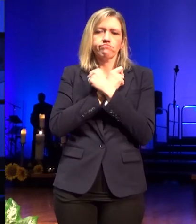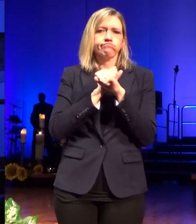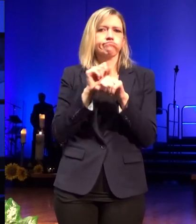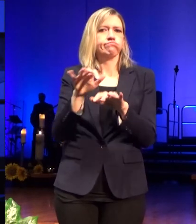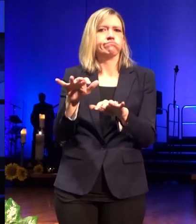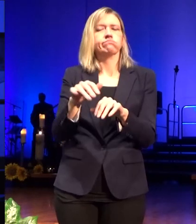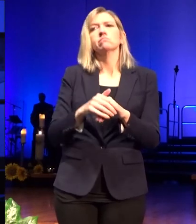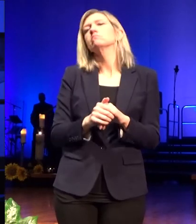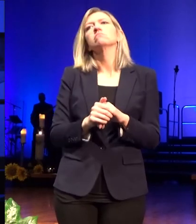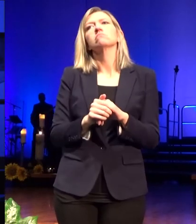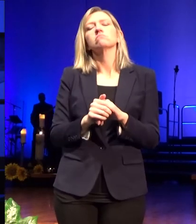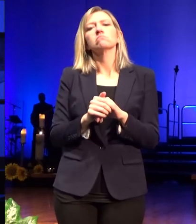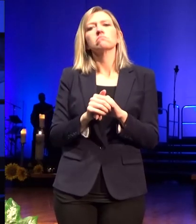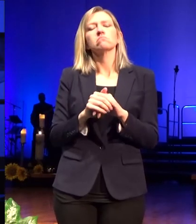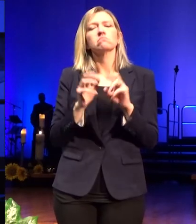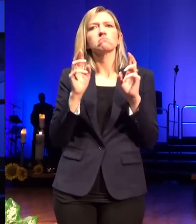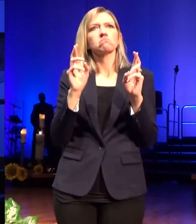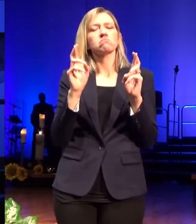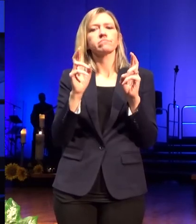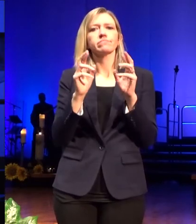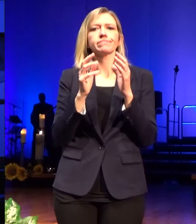And may peace break out.